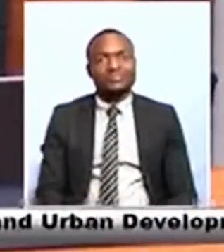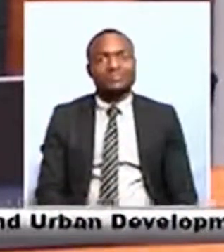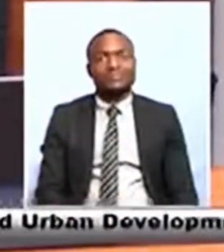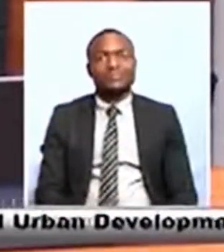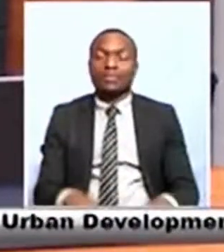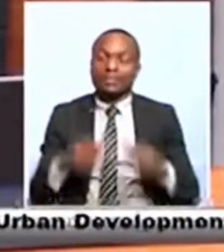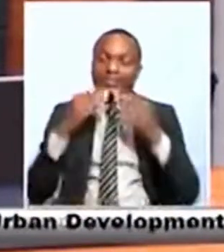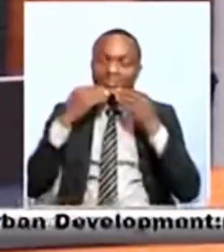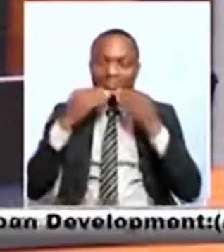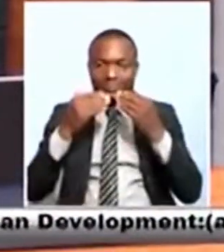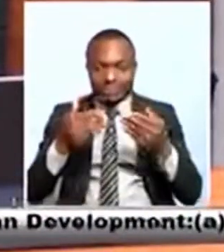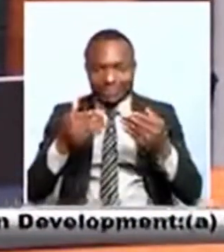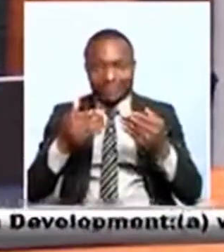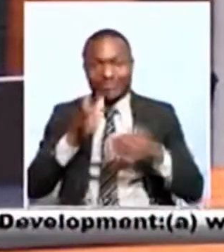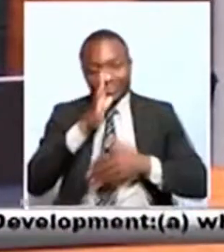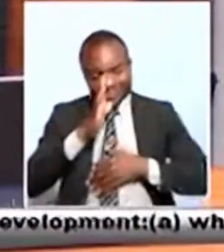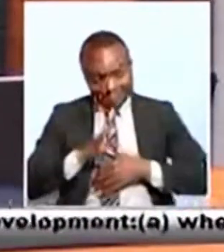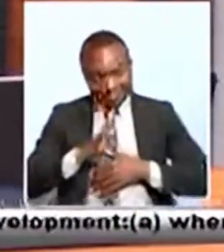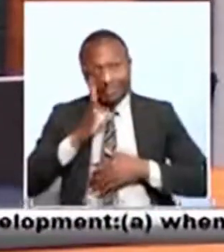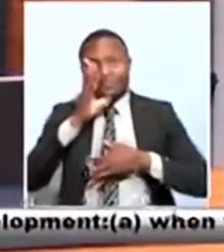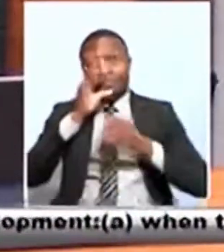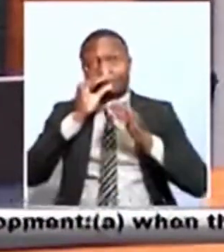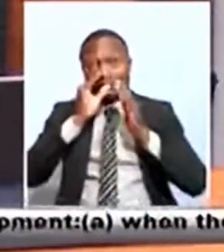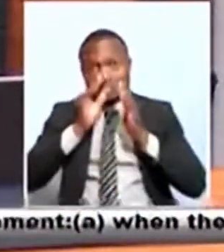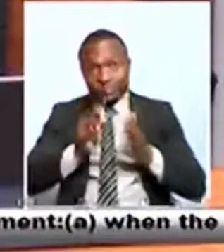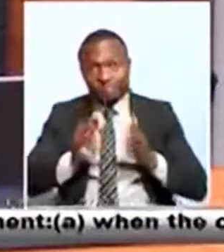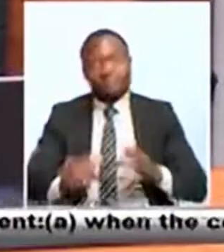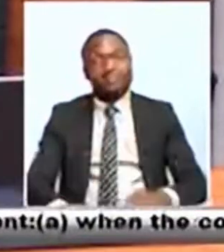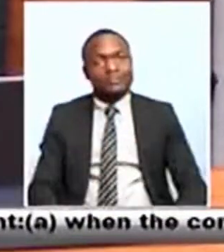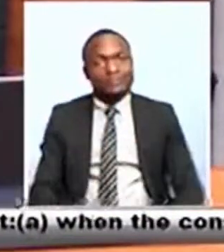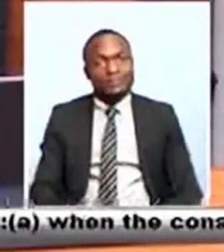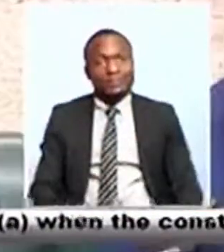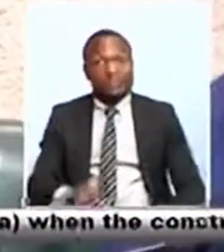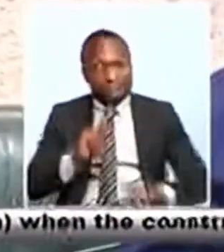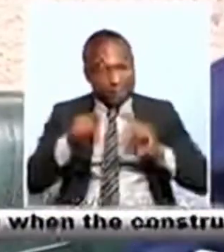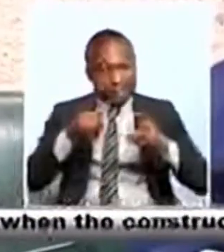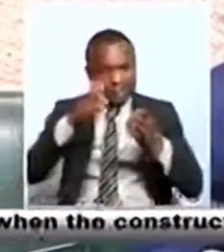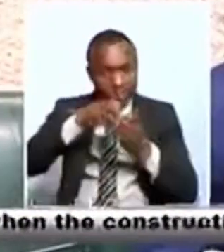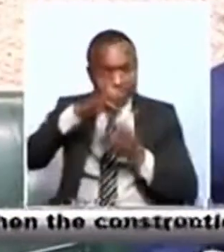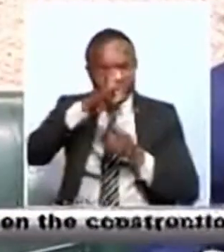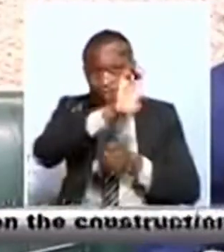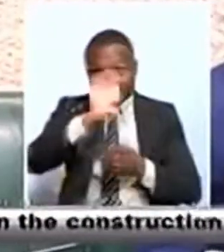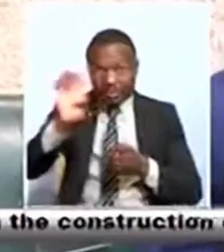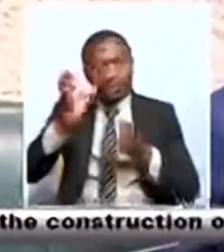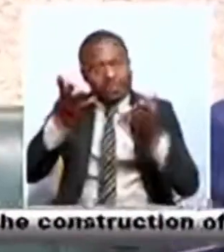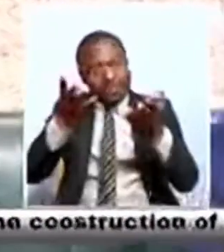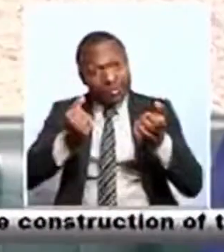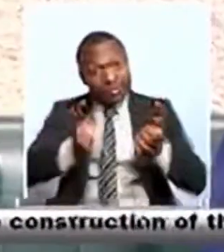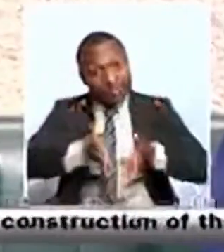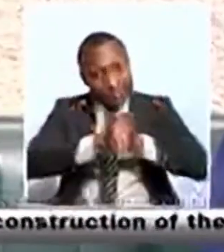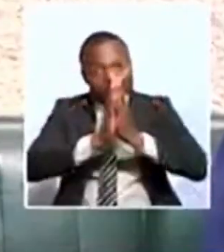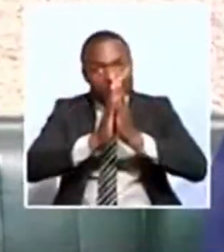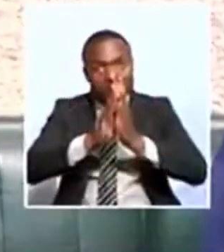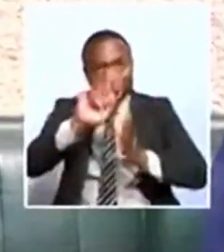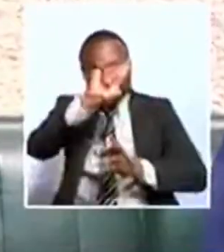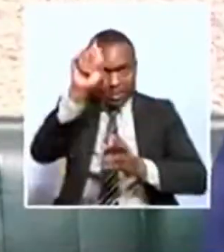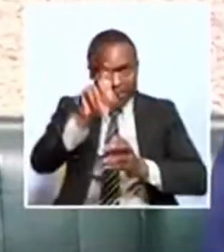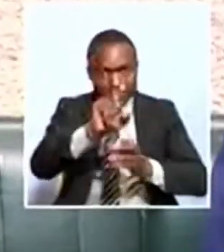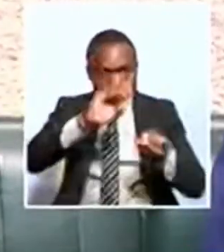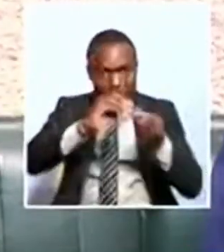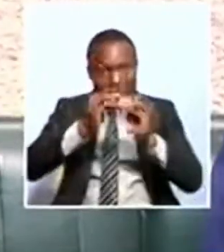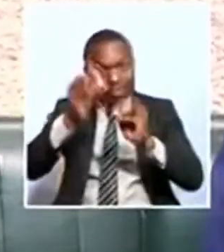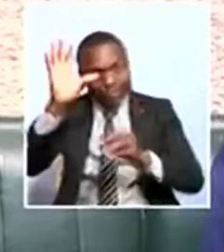Thank you very much, Madam Speaker. The people of Solwezi East would like to ask question number 9.